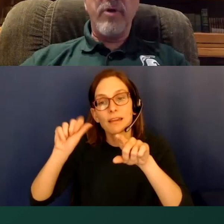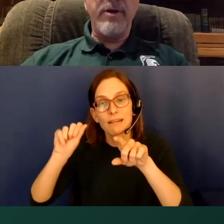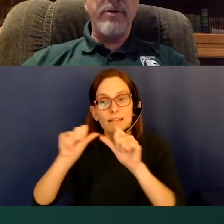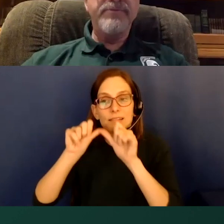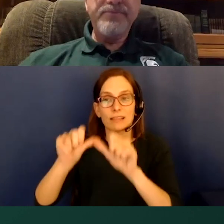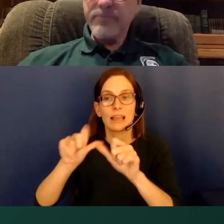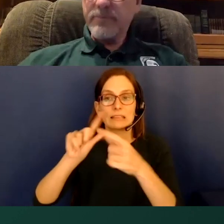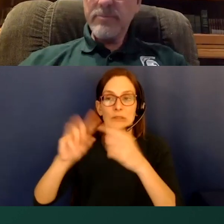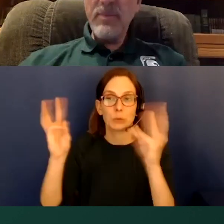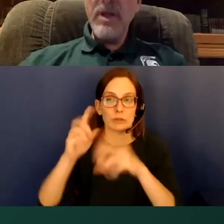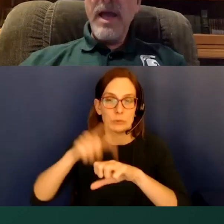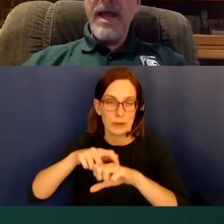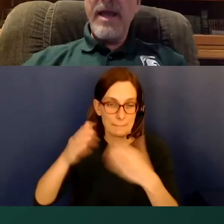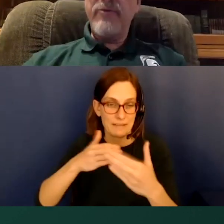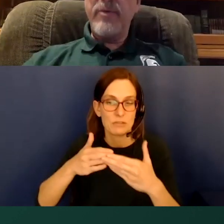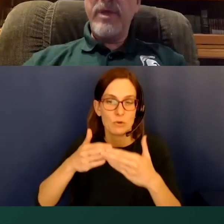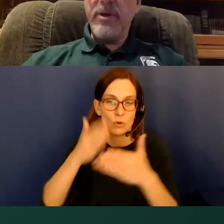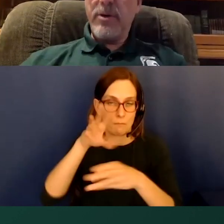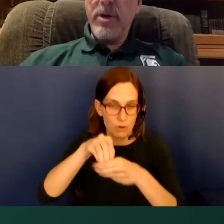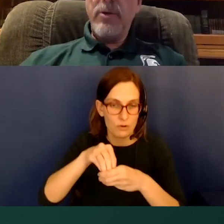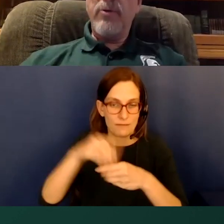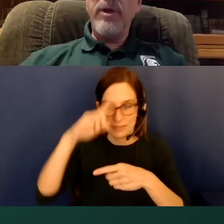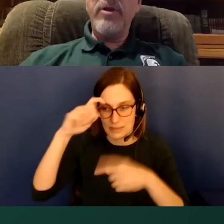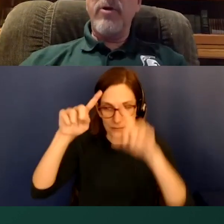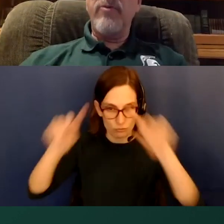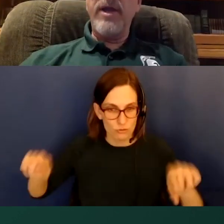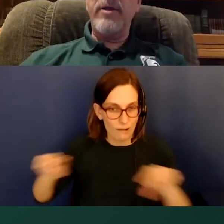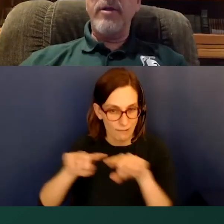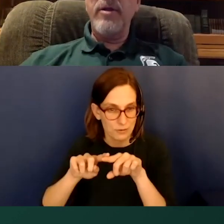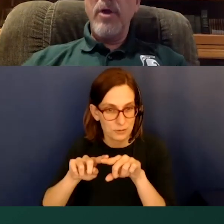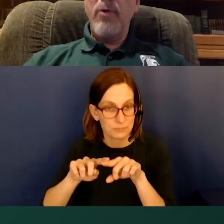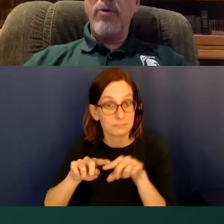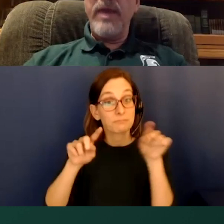summer triangle. And from here, the Great Square of